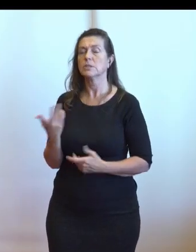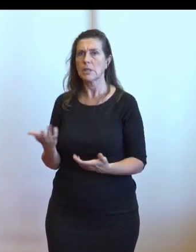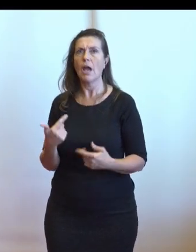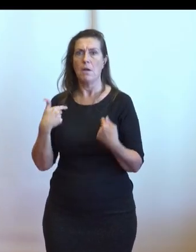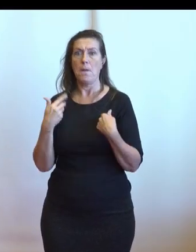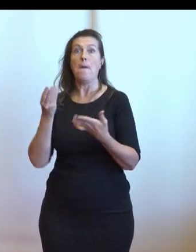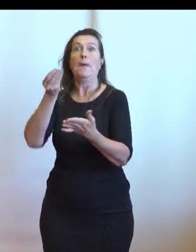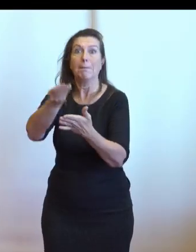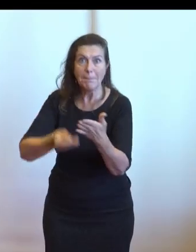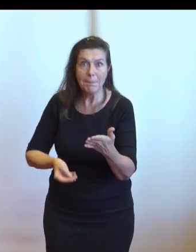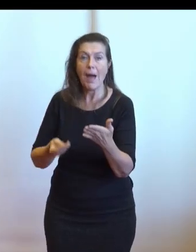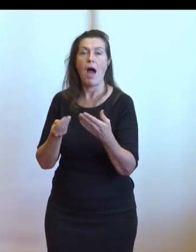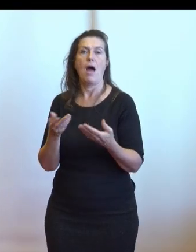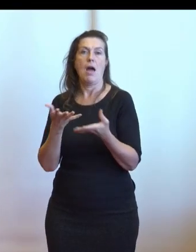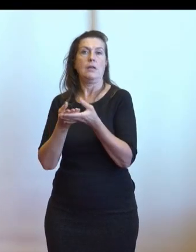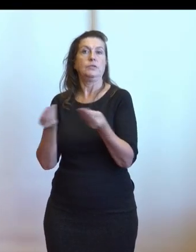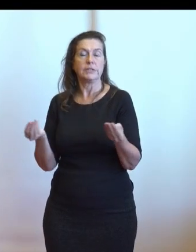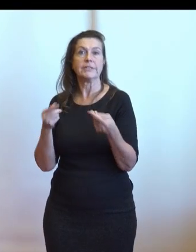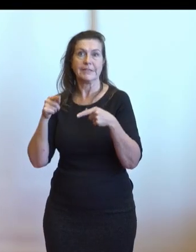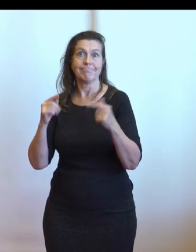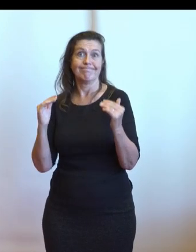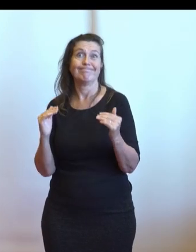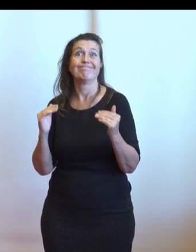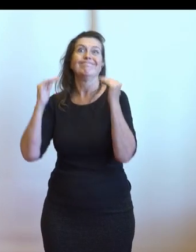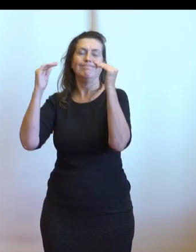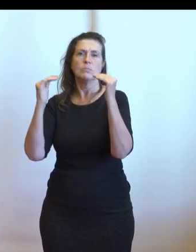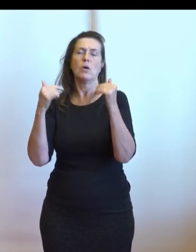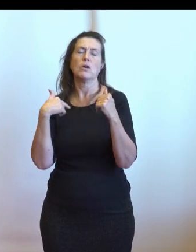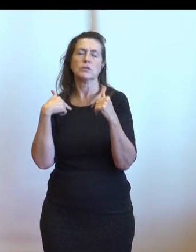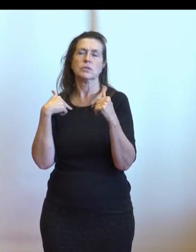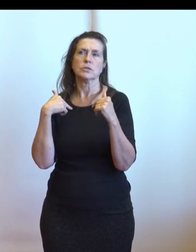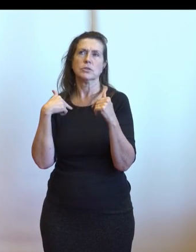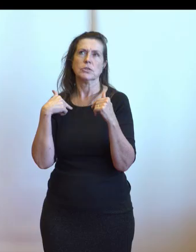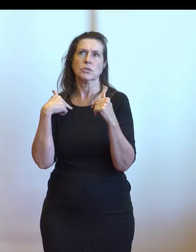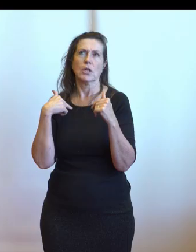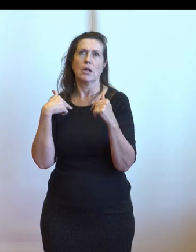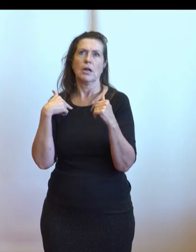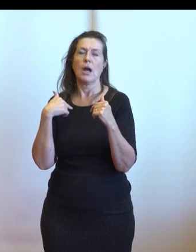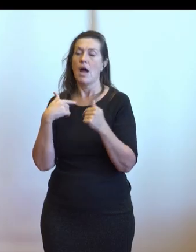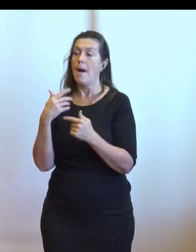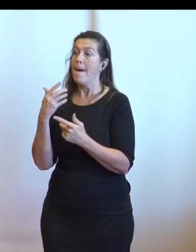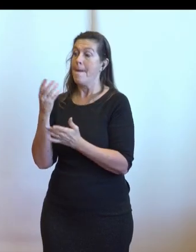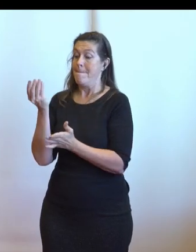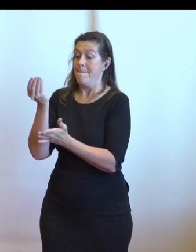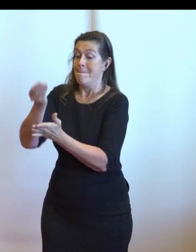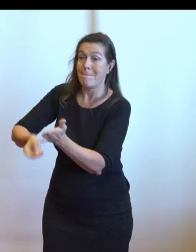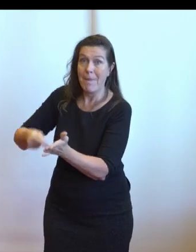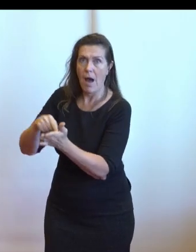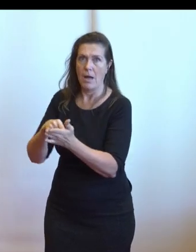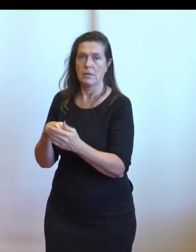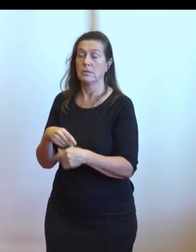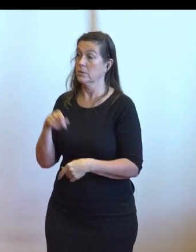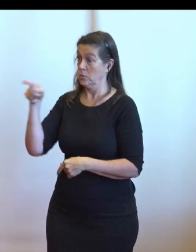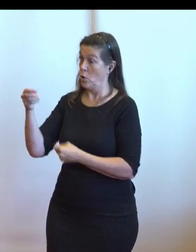a lot, we're seeing an increased need to start to challenge those types of buying conversations as well. So are you